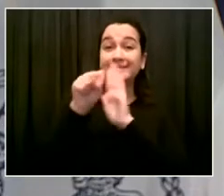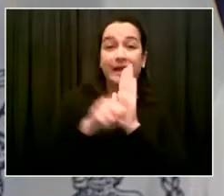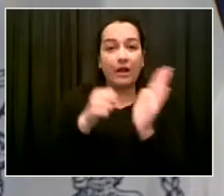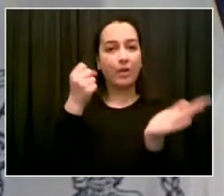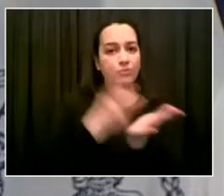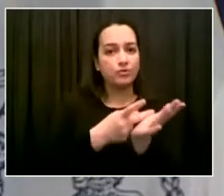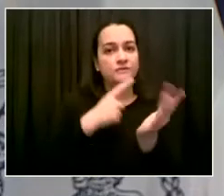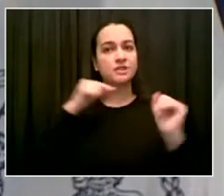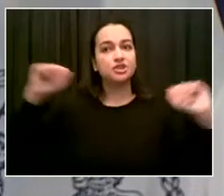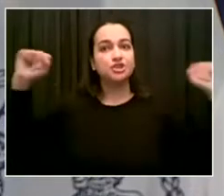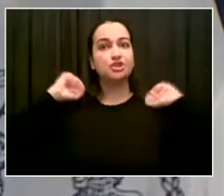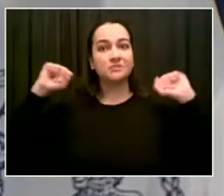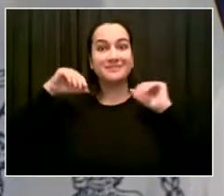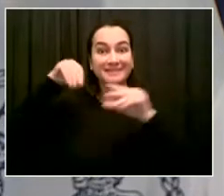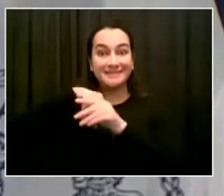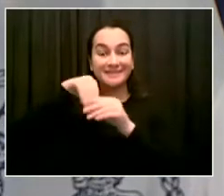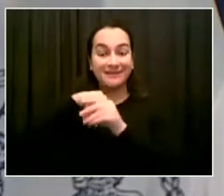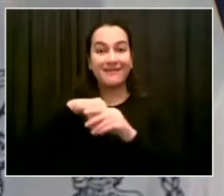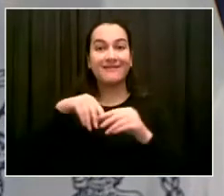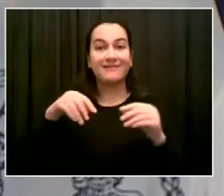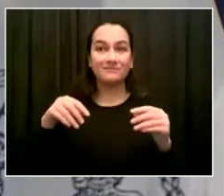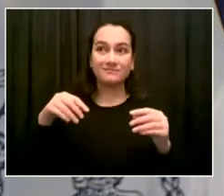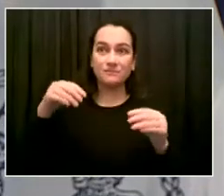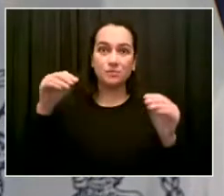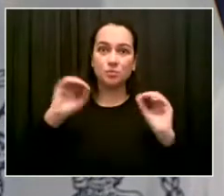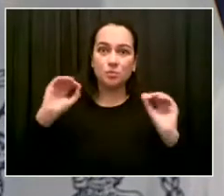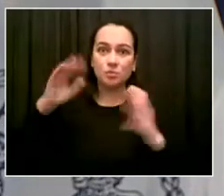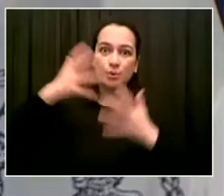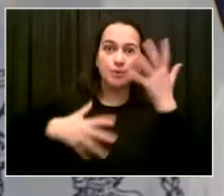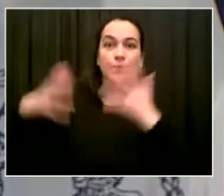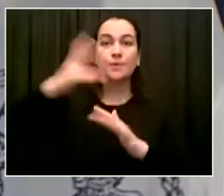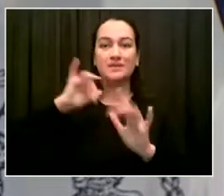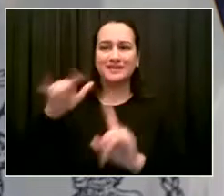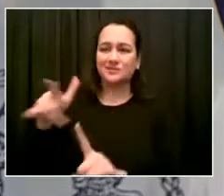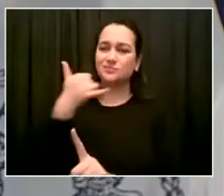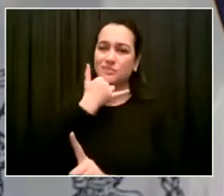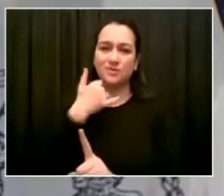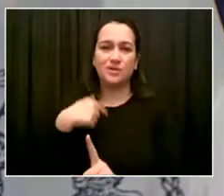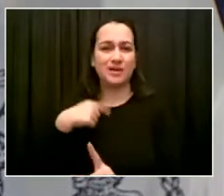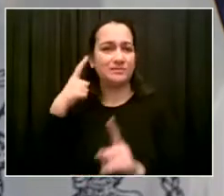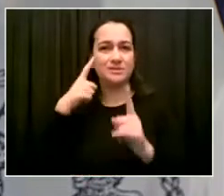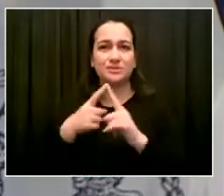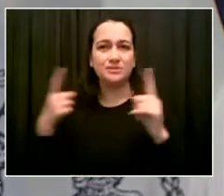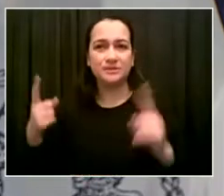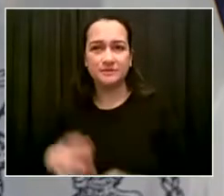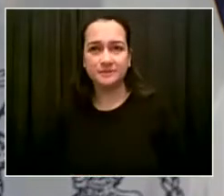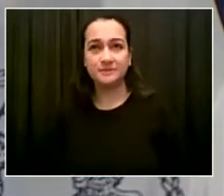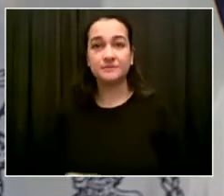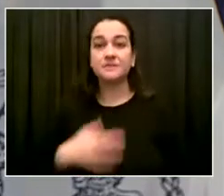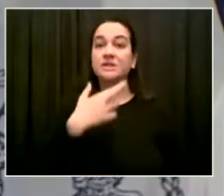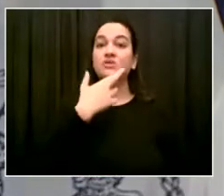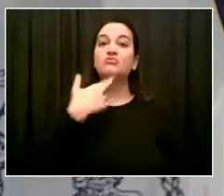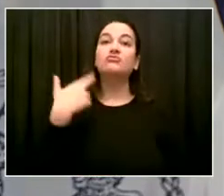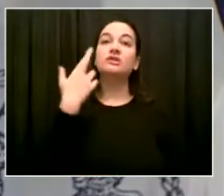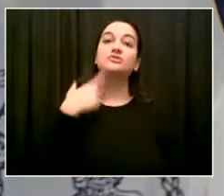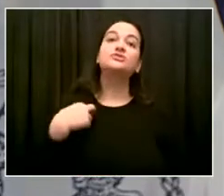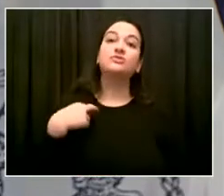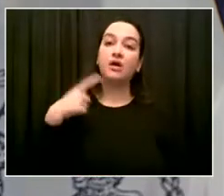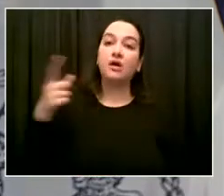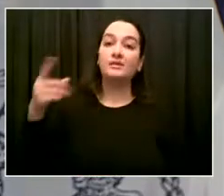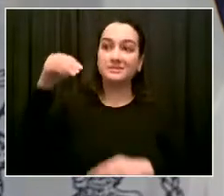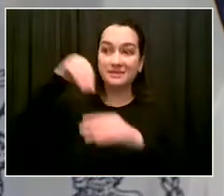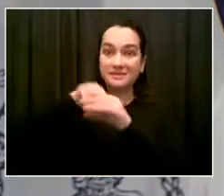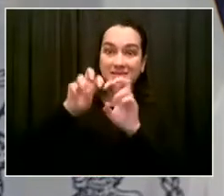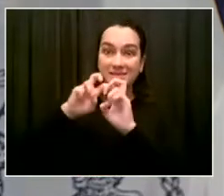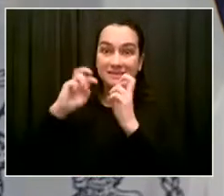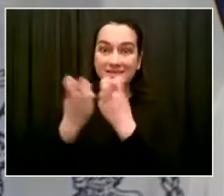other decisions about gatherings and gathering places. We're going to watch those very closely. So I